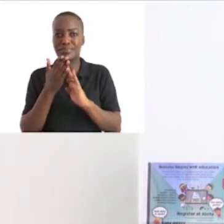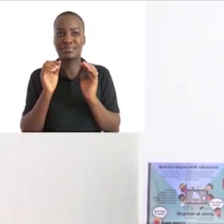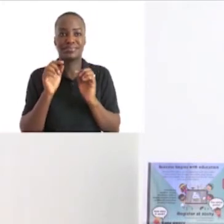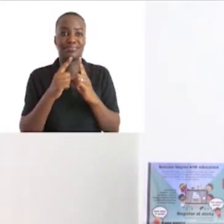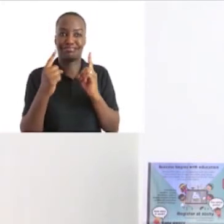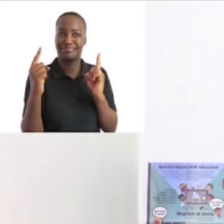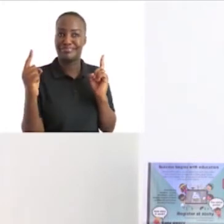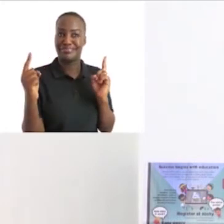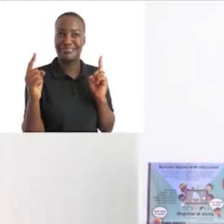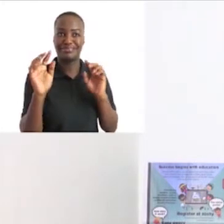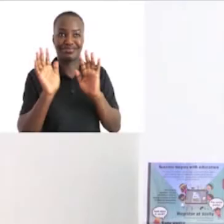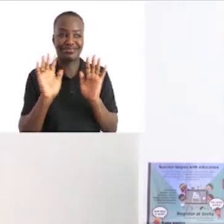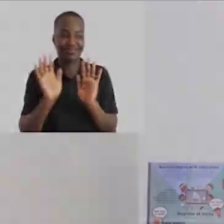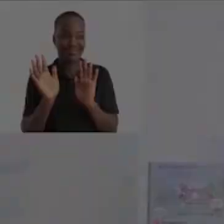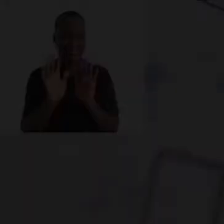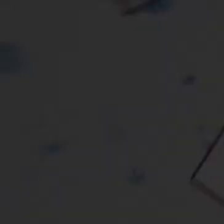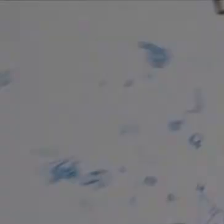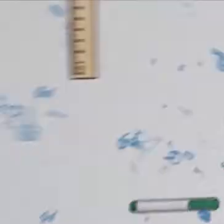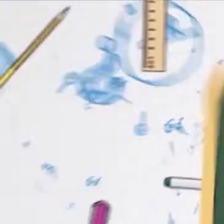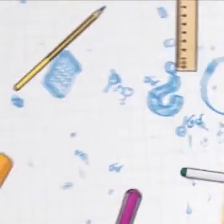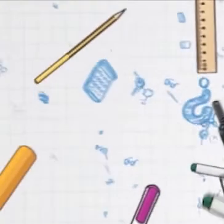distancing. Bye.